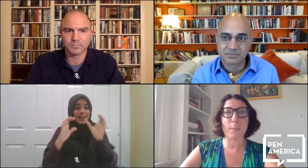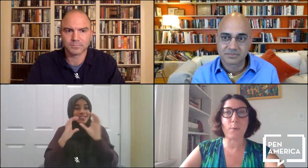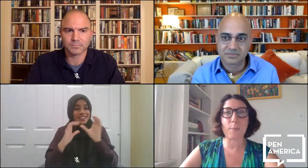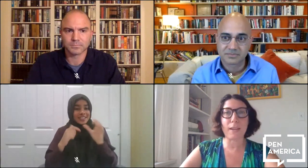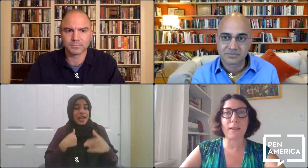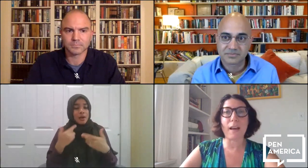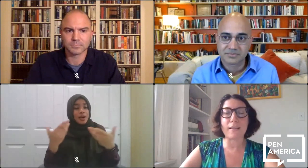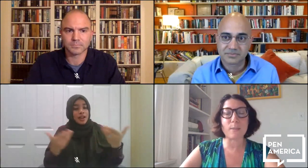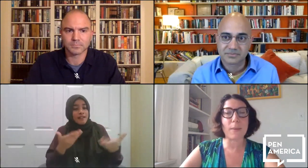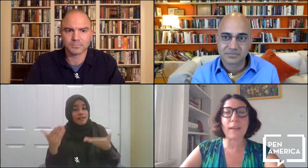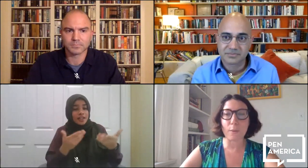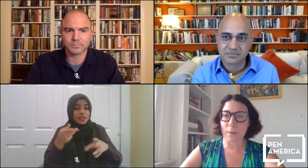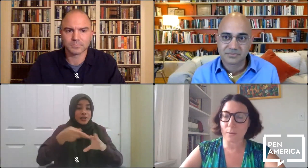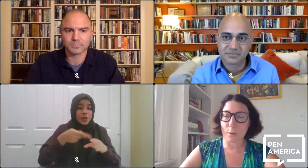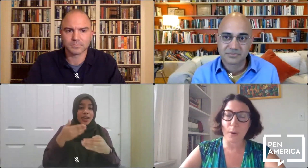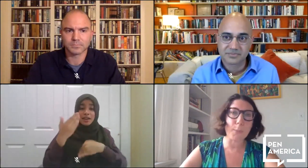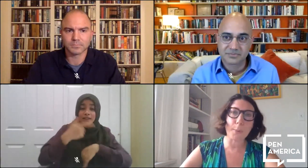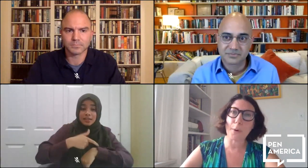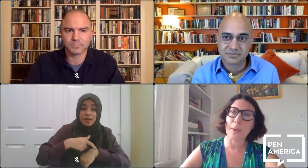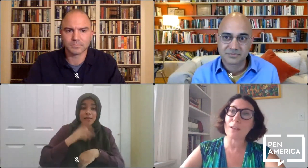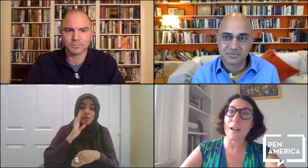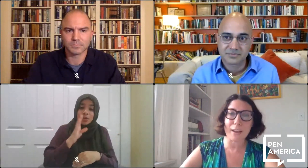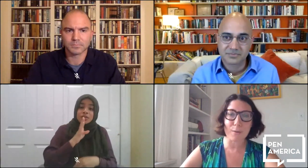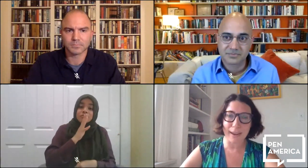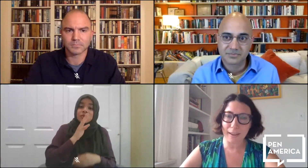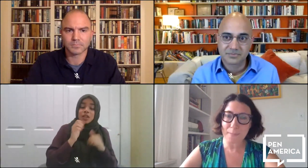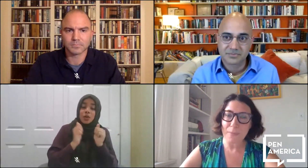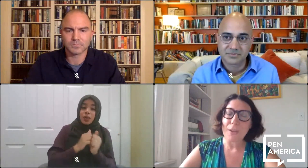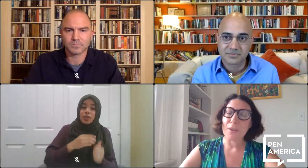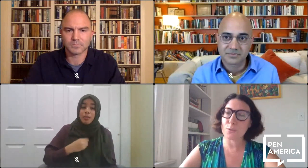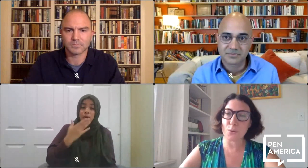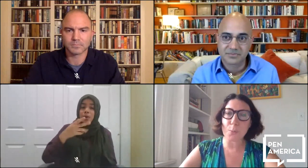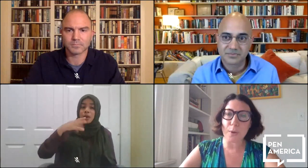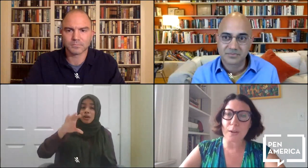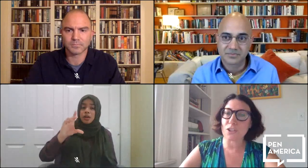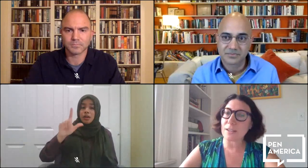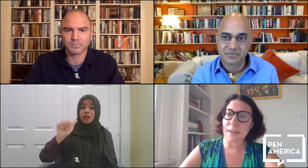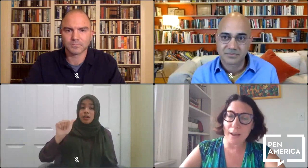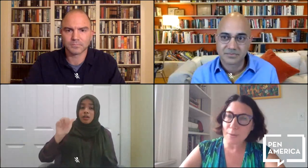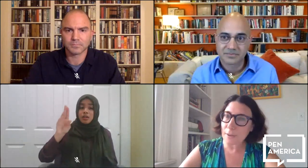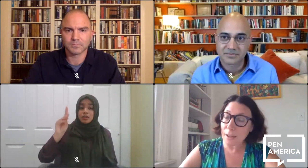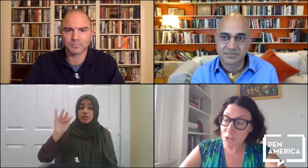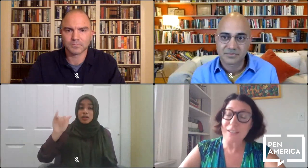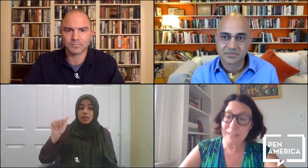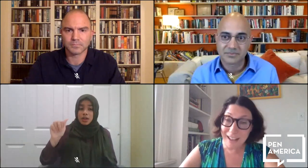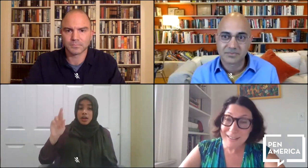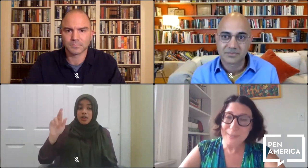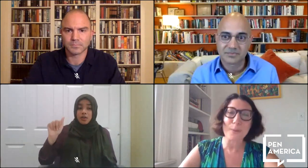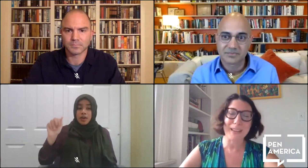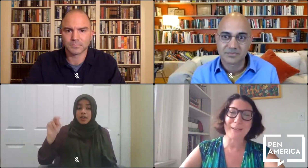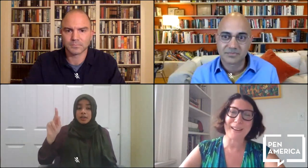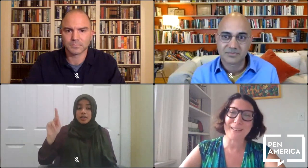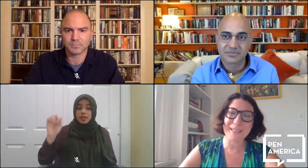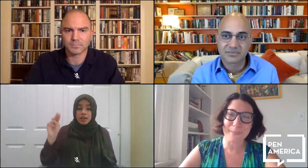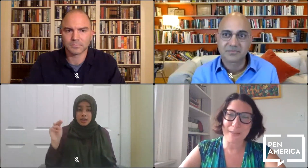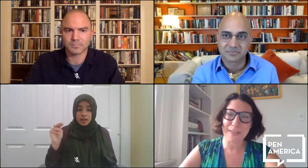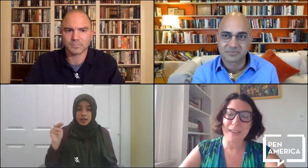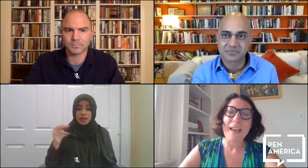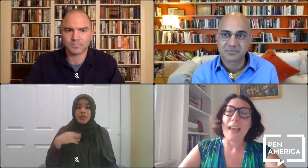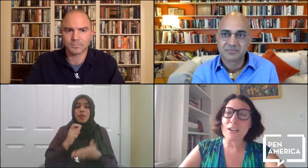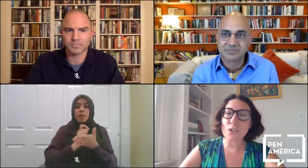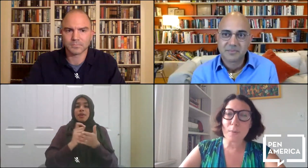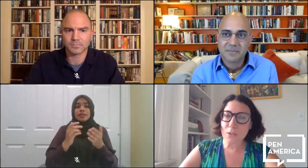time. We'll be speaking with the remarkable poet Claudia Rankin, whose new book, Just Us, will be out later this